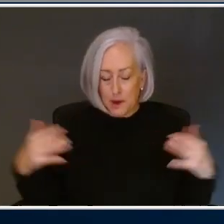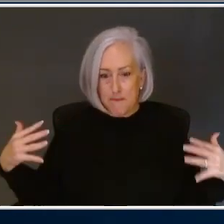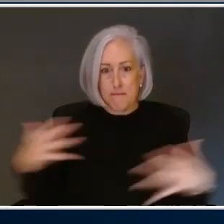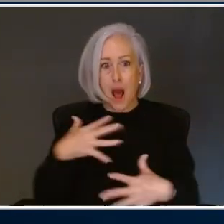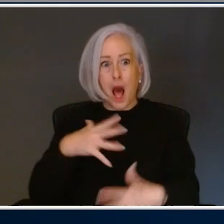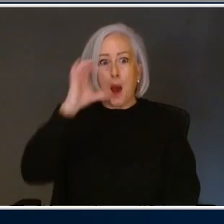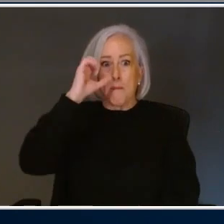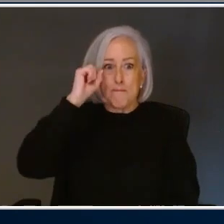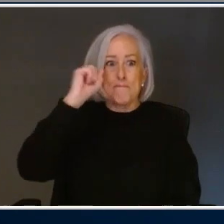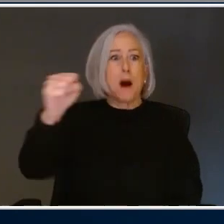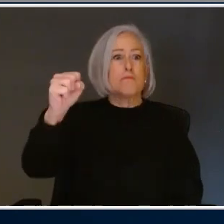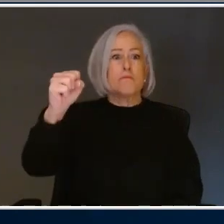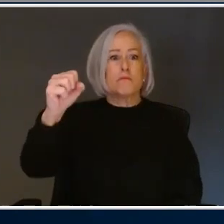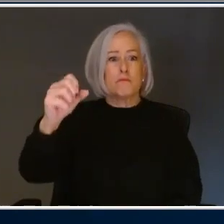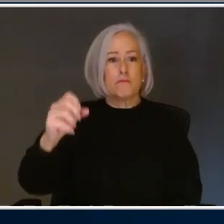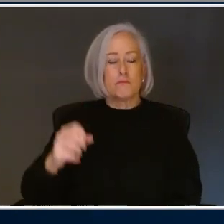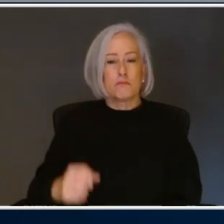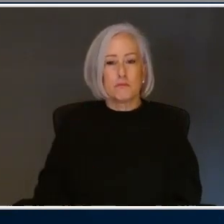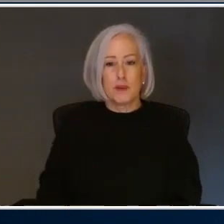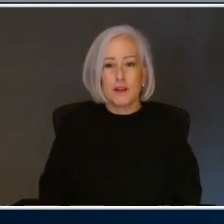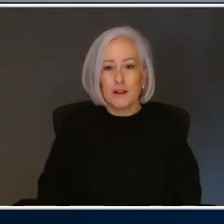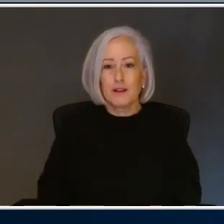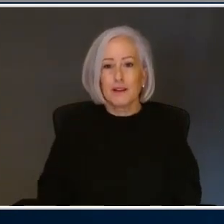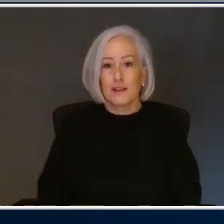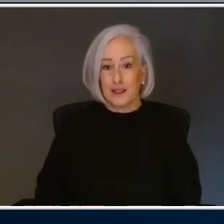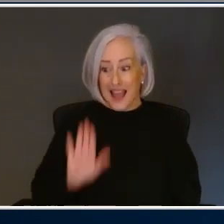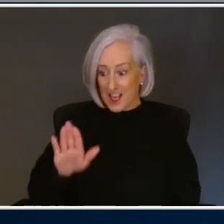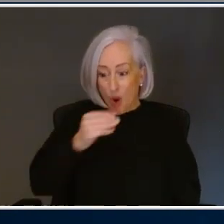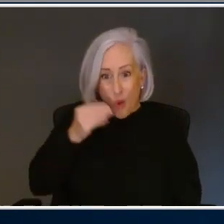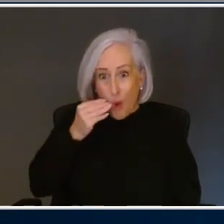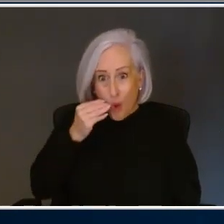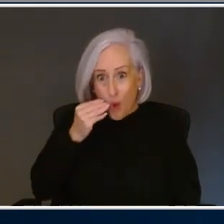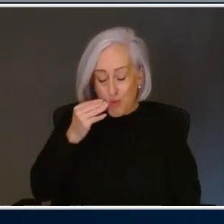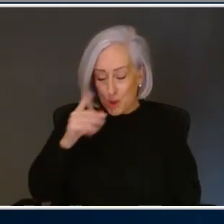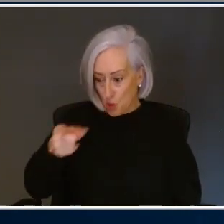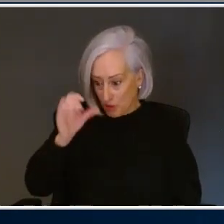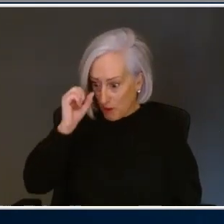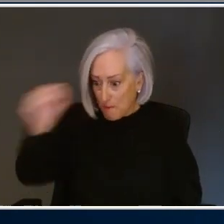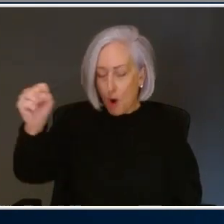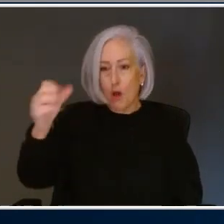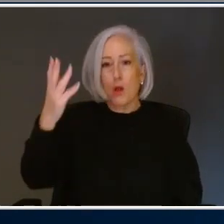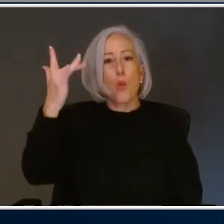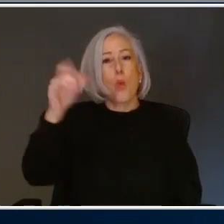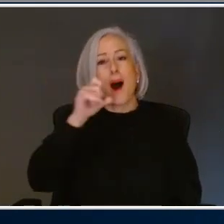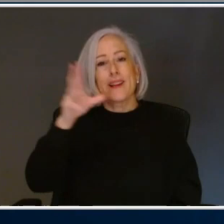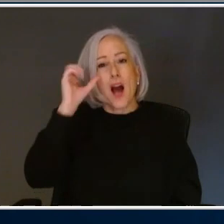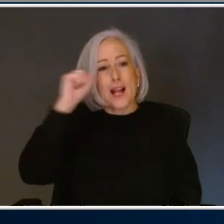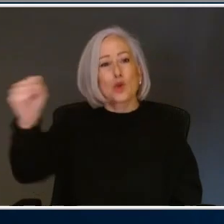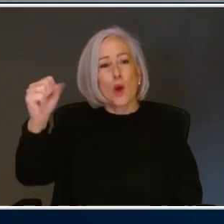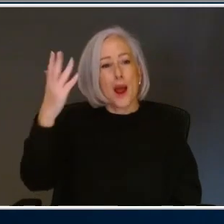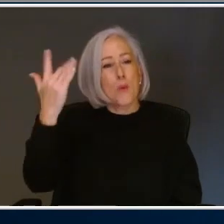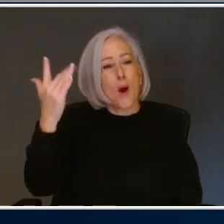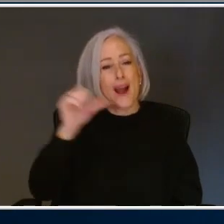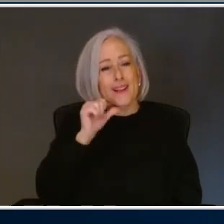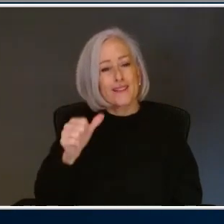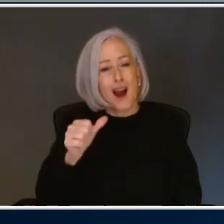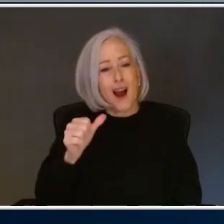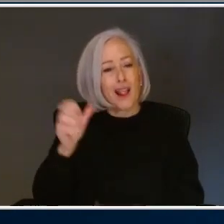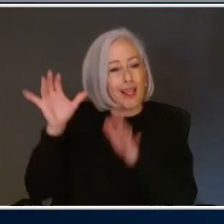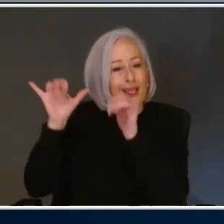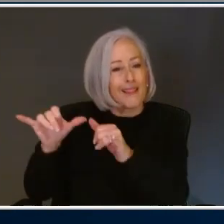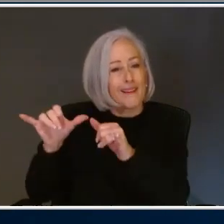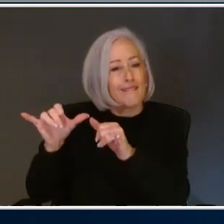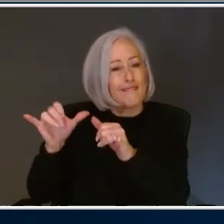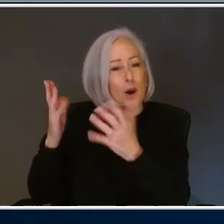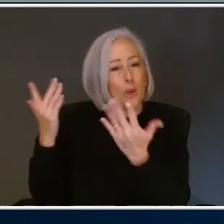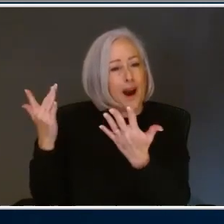house when this all happened, not even at the hospital, but when this happened. Why didn't you grab it? What gave you that insight to